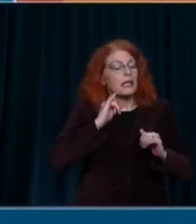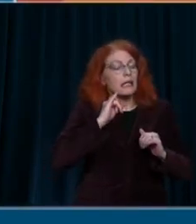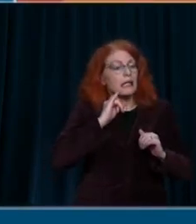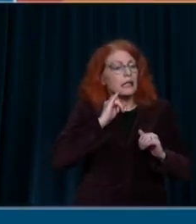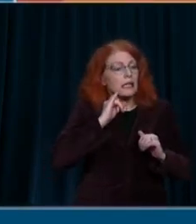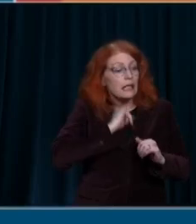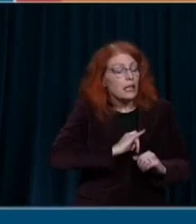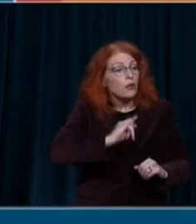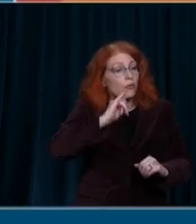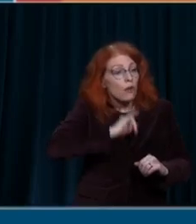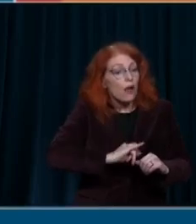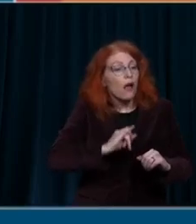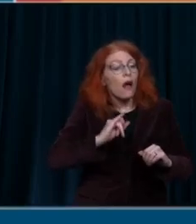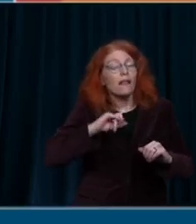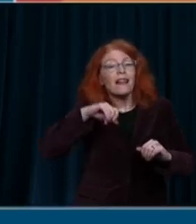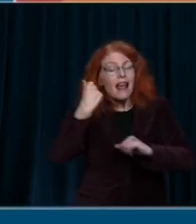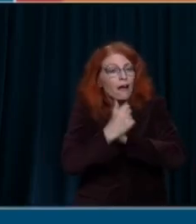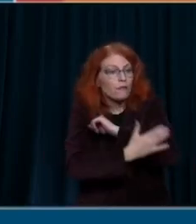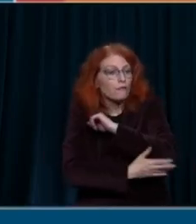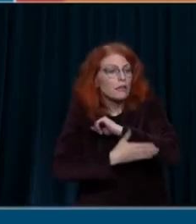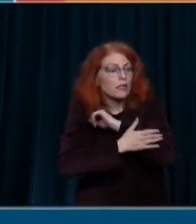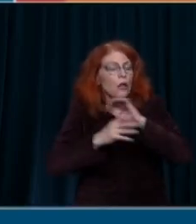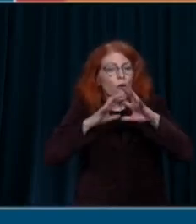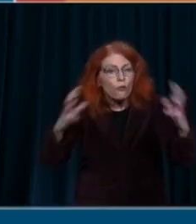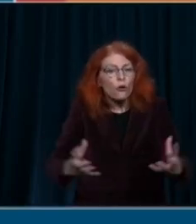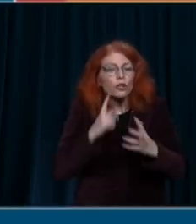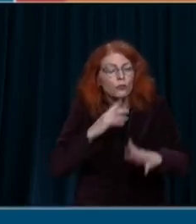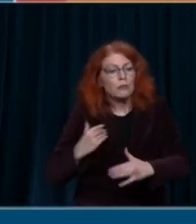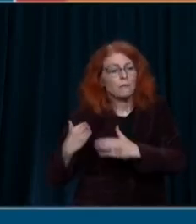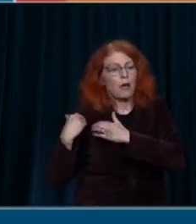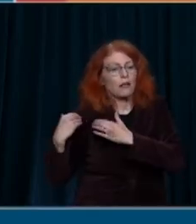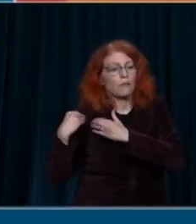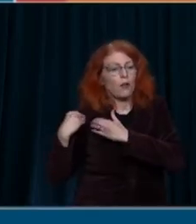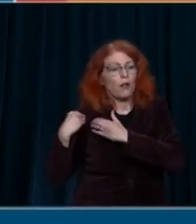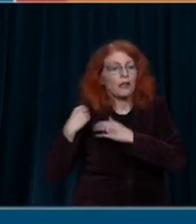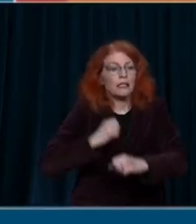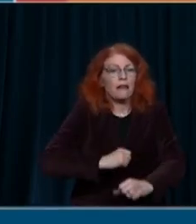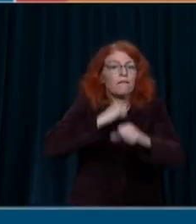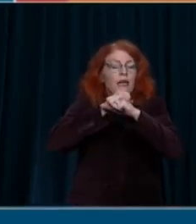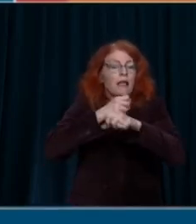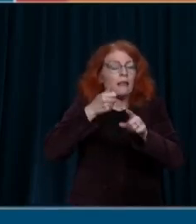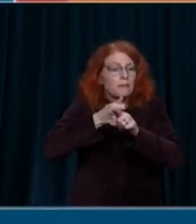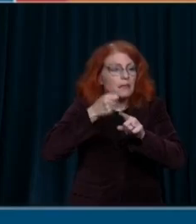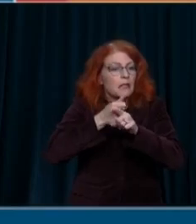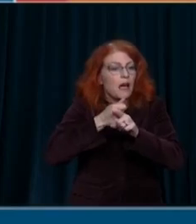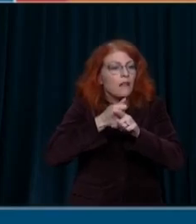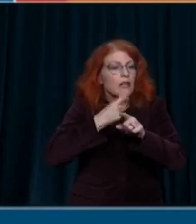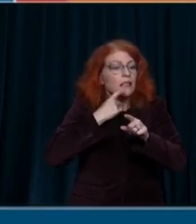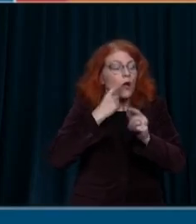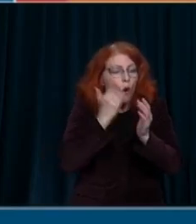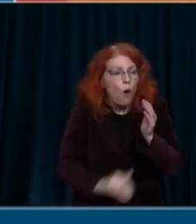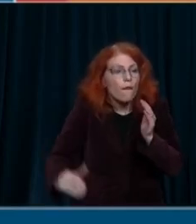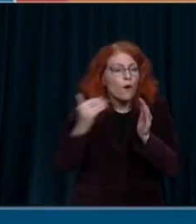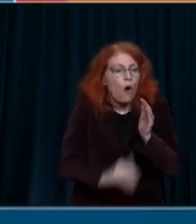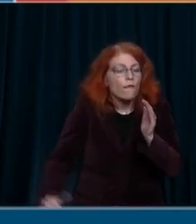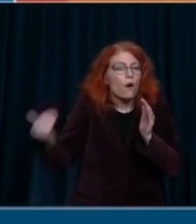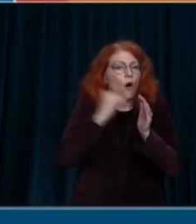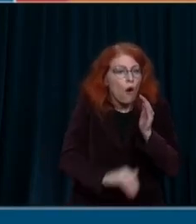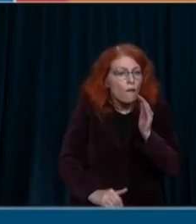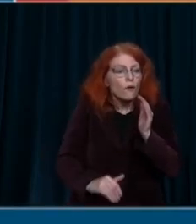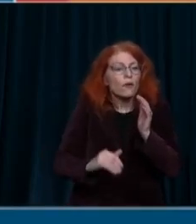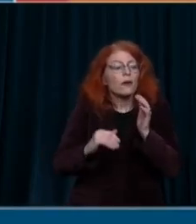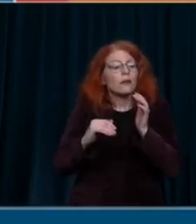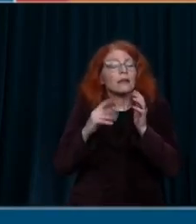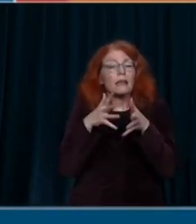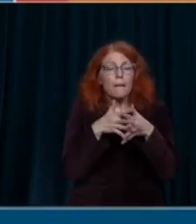like everybody else in every region in the world, should be responsible for defending themselves. I said this over and over and over again,